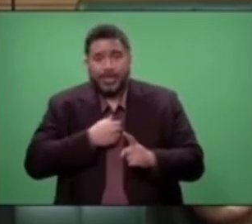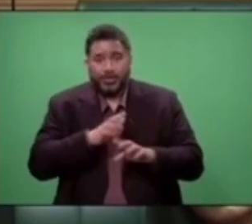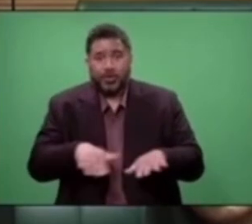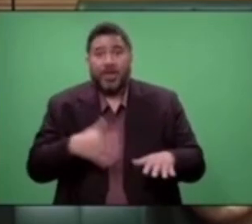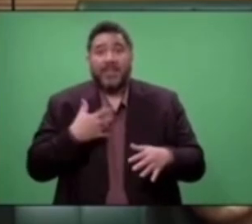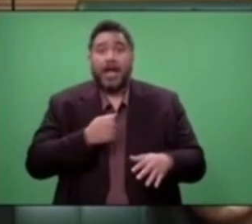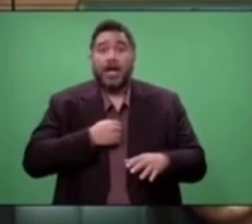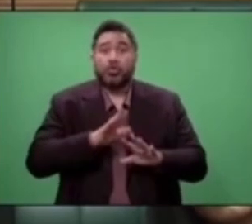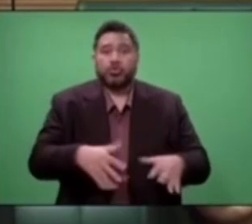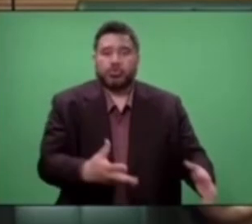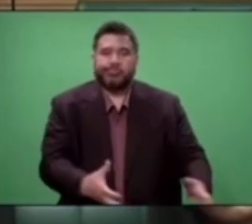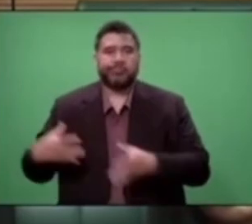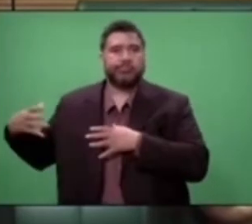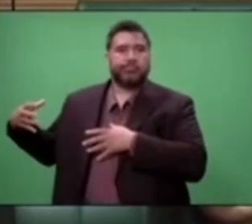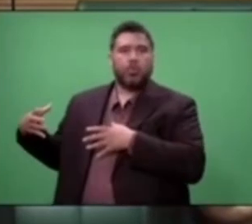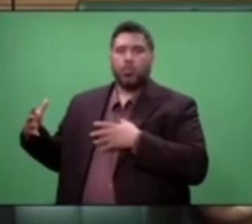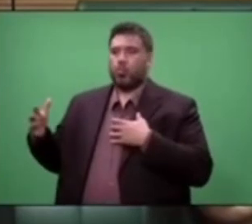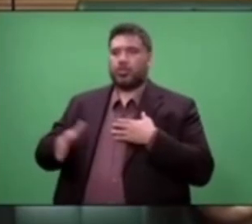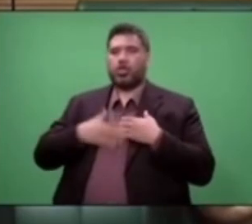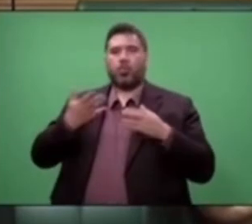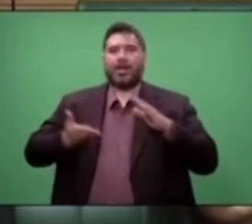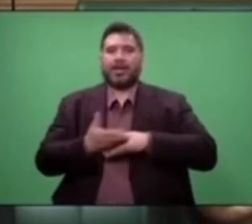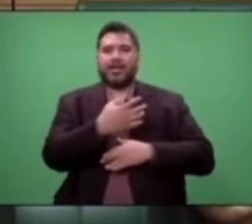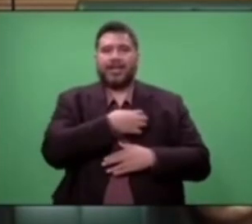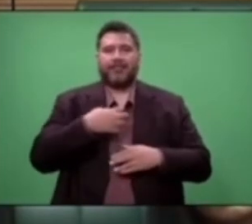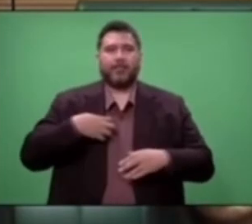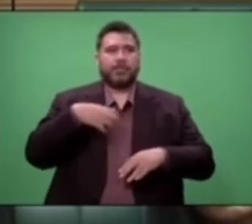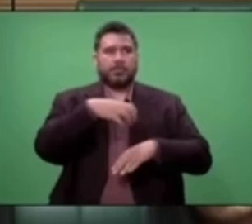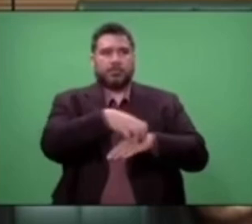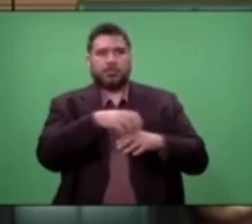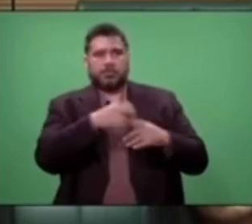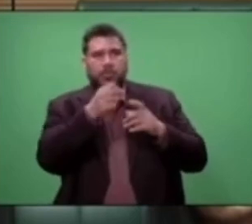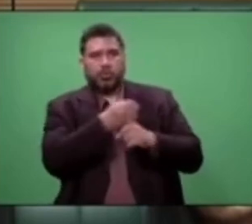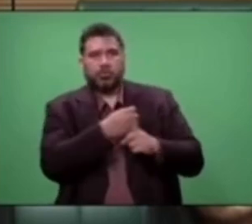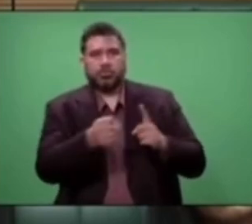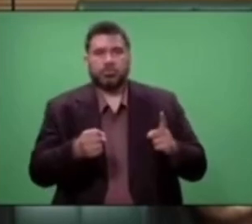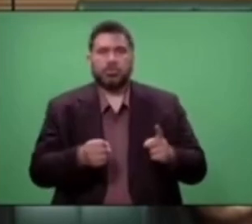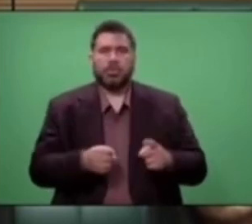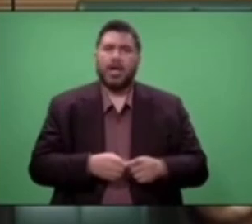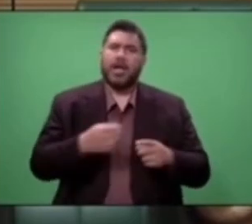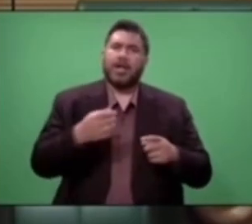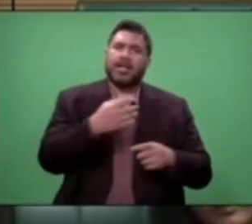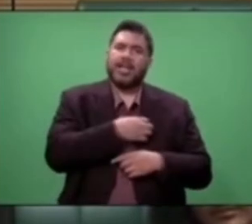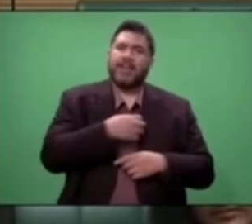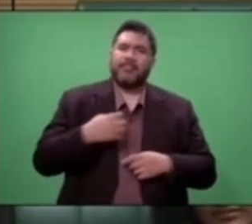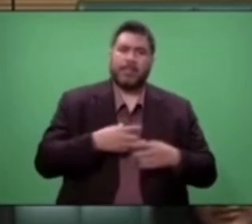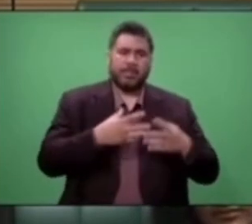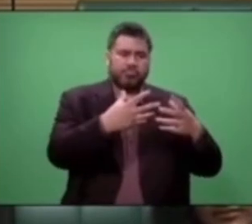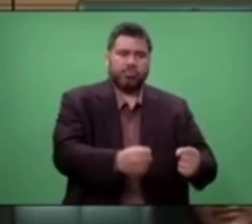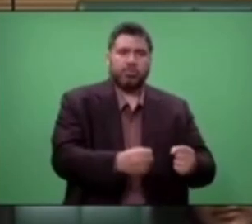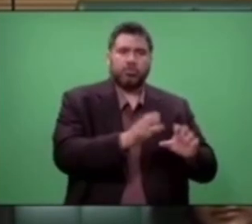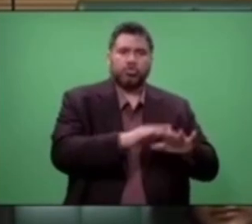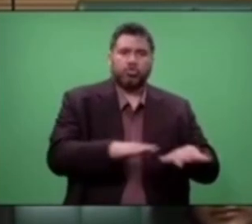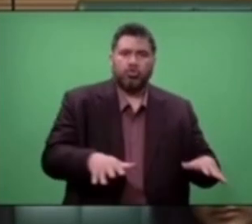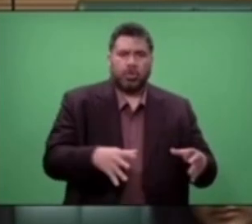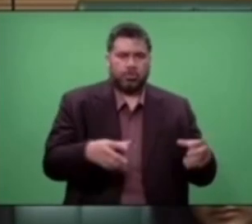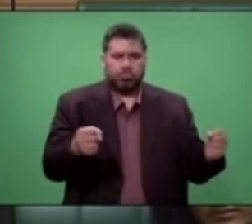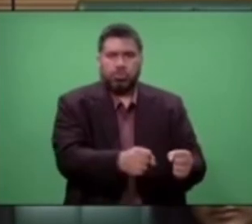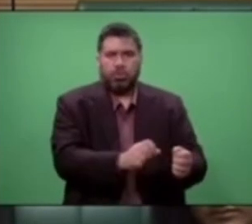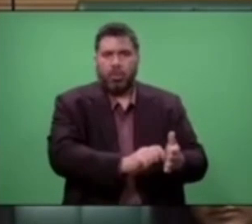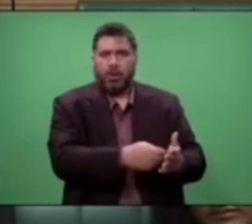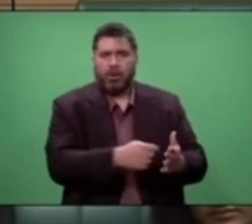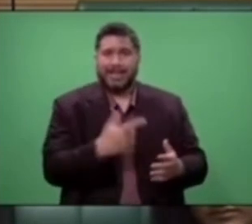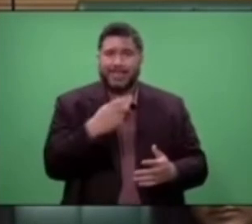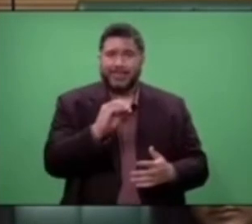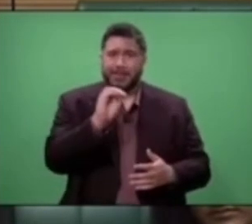tamariki Māori currently make up 70% of those in state custody, and further, they make up 80% of the